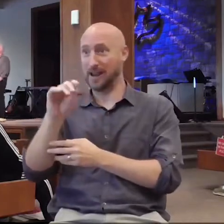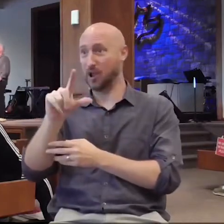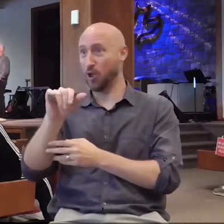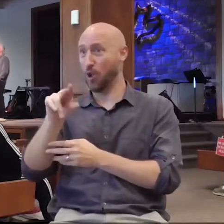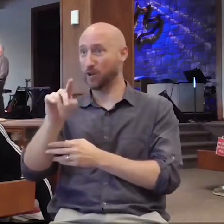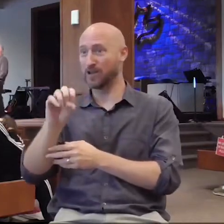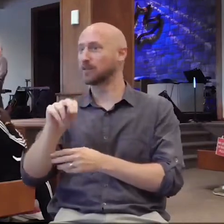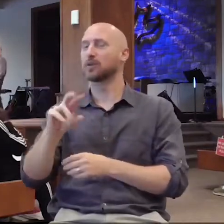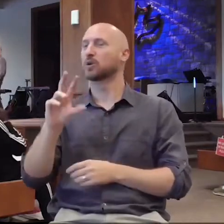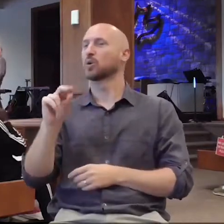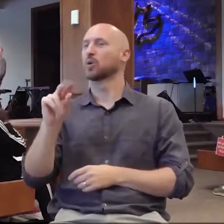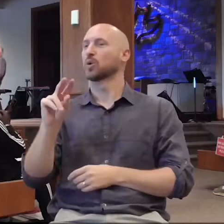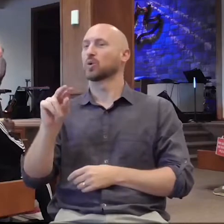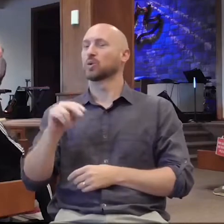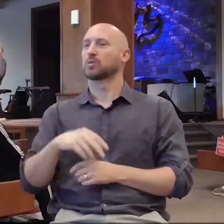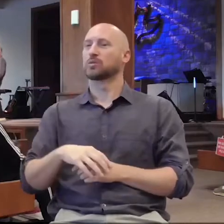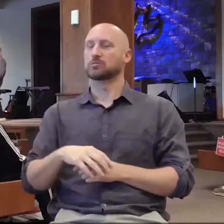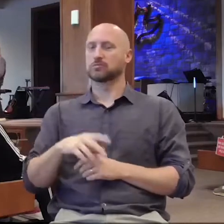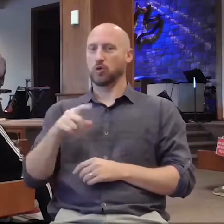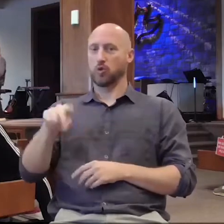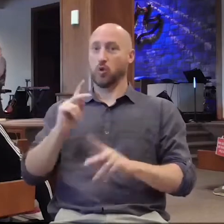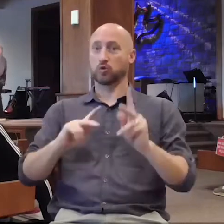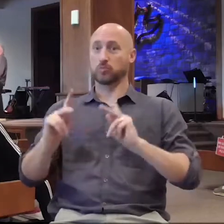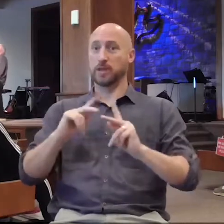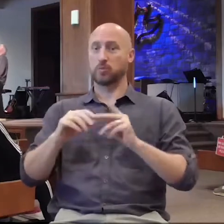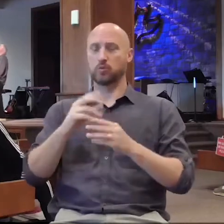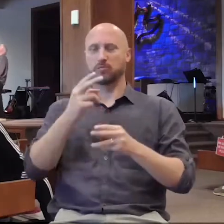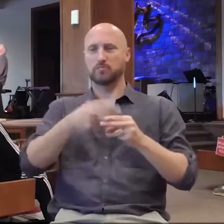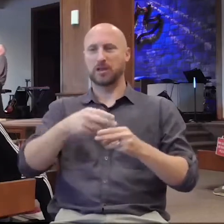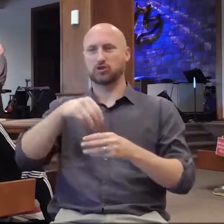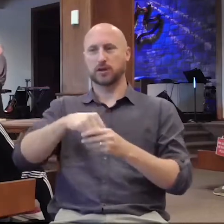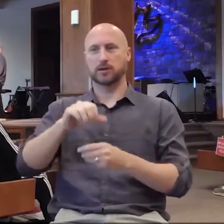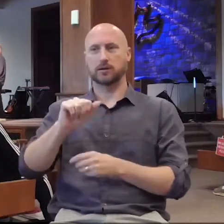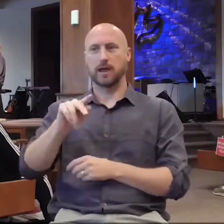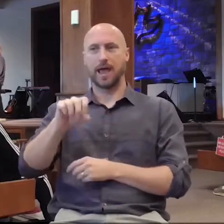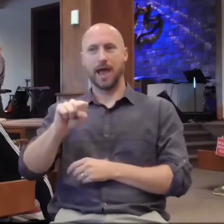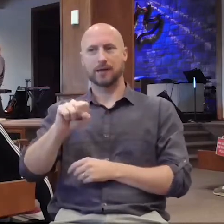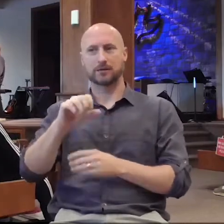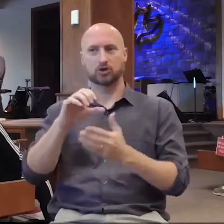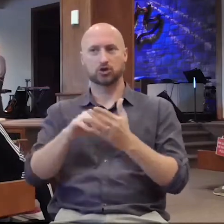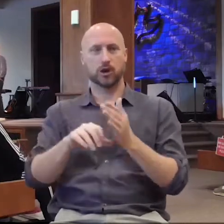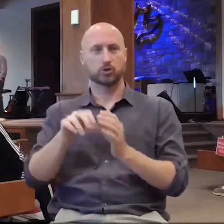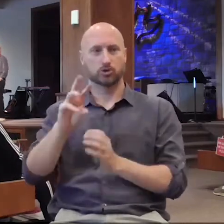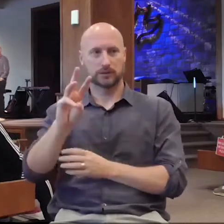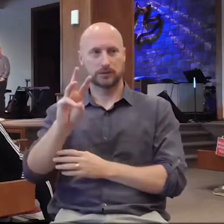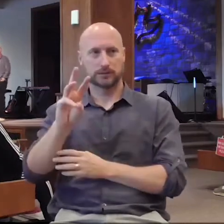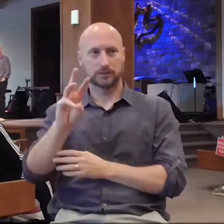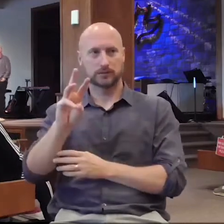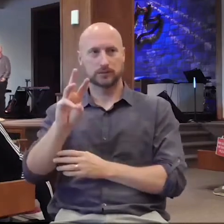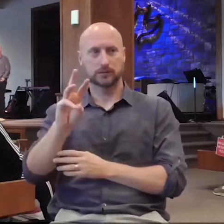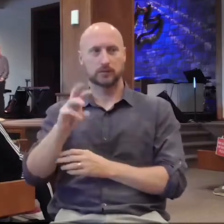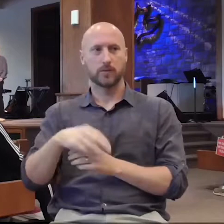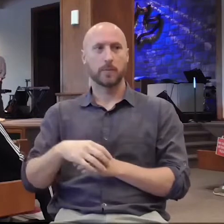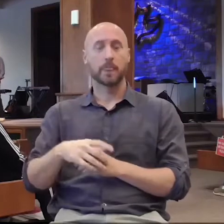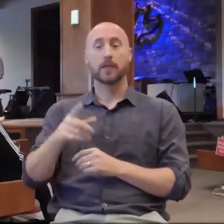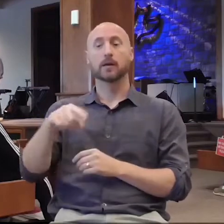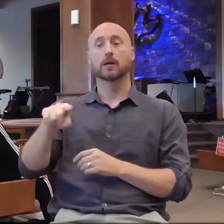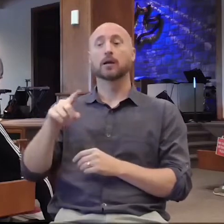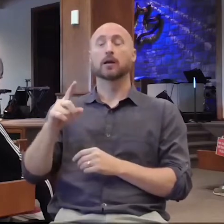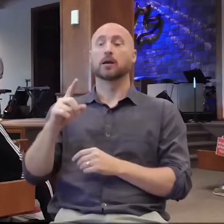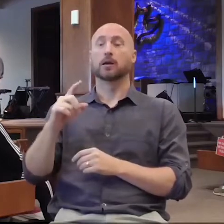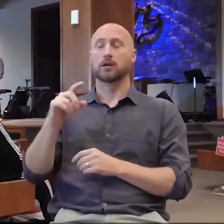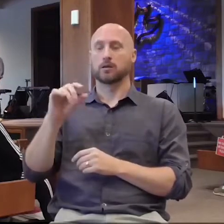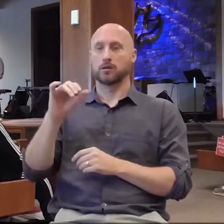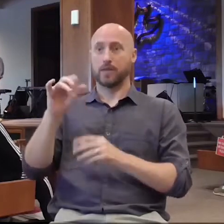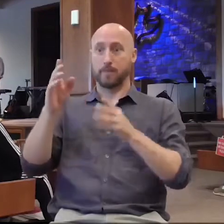said, well, that was the Bishop Nicole, as mentioned in Acts chapter 6. And a movement started under him, and he taught immorality, and he let all of that